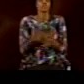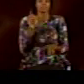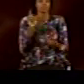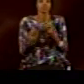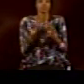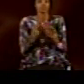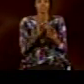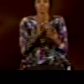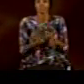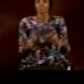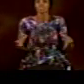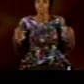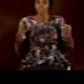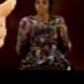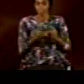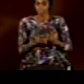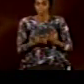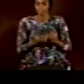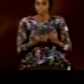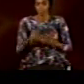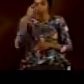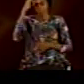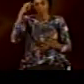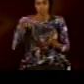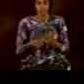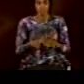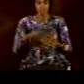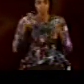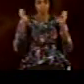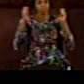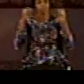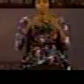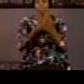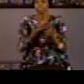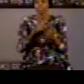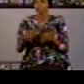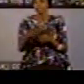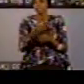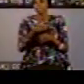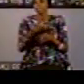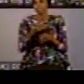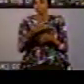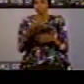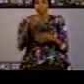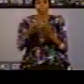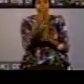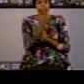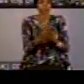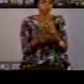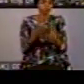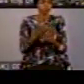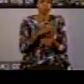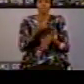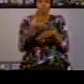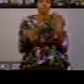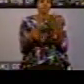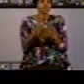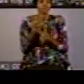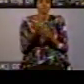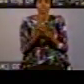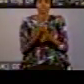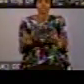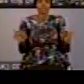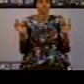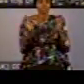for this celebration in all locations worldwide, and for all those connected with us on the various social